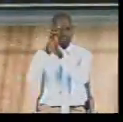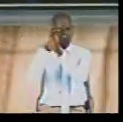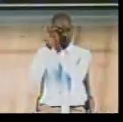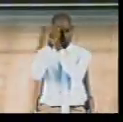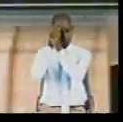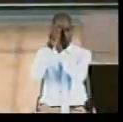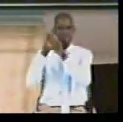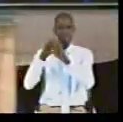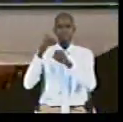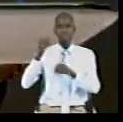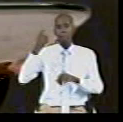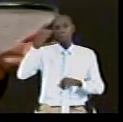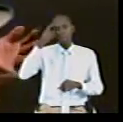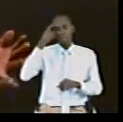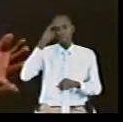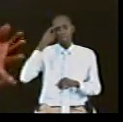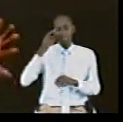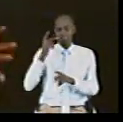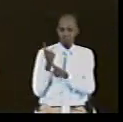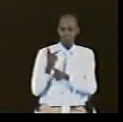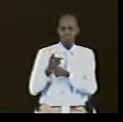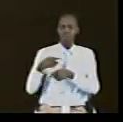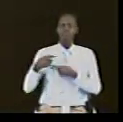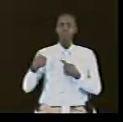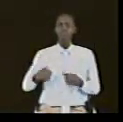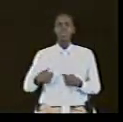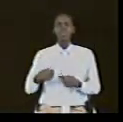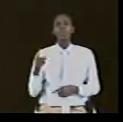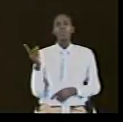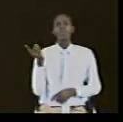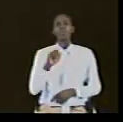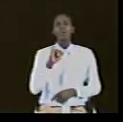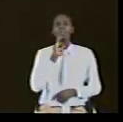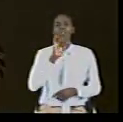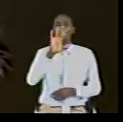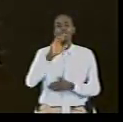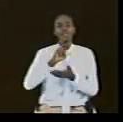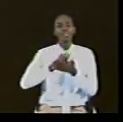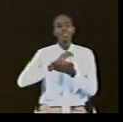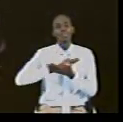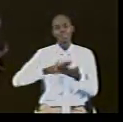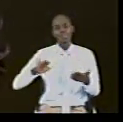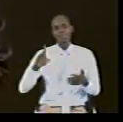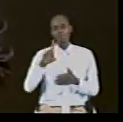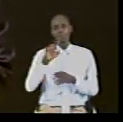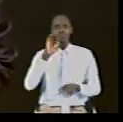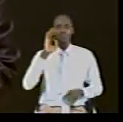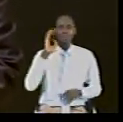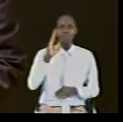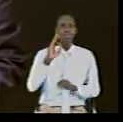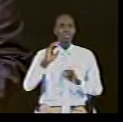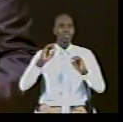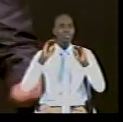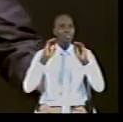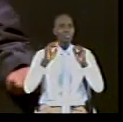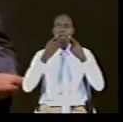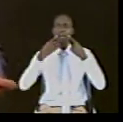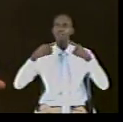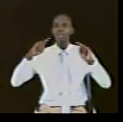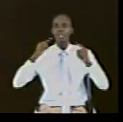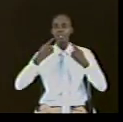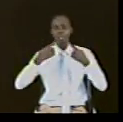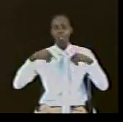the sanctification we talk about, we sing about, we preach about, we pray about, and we tell other people? If